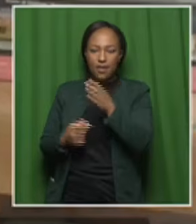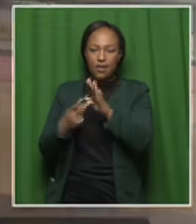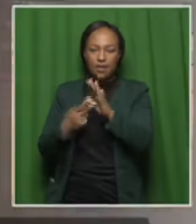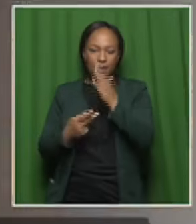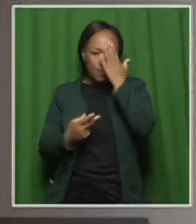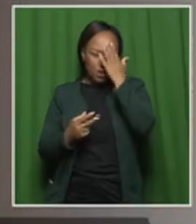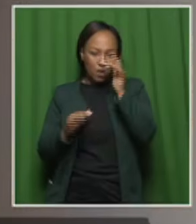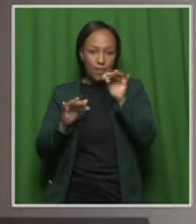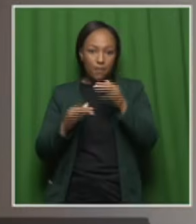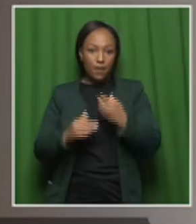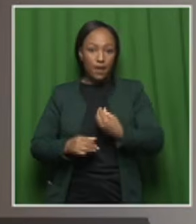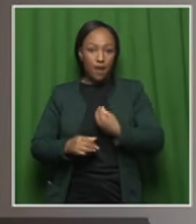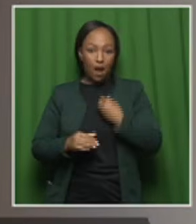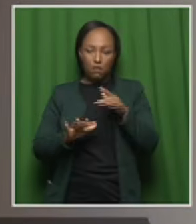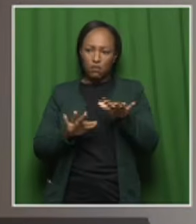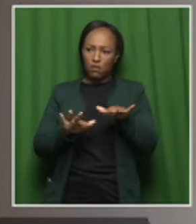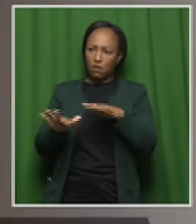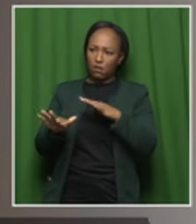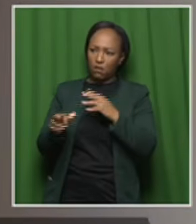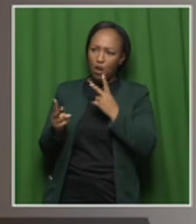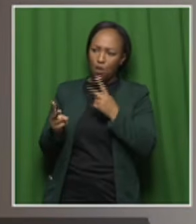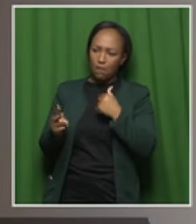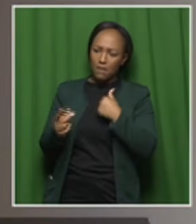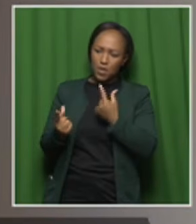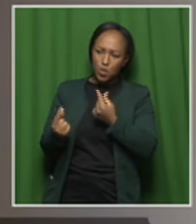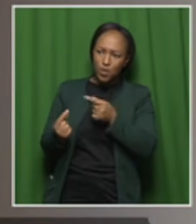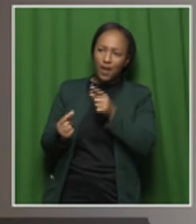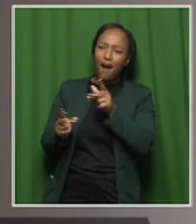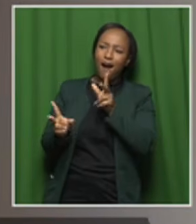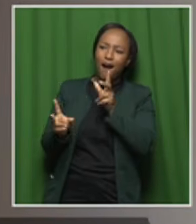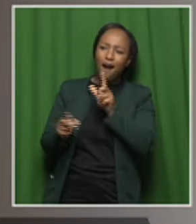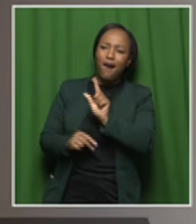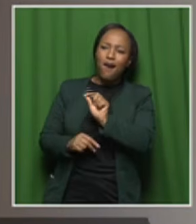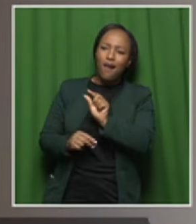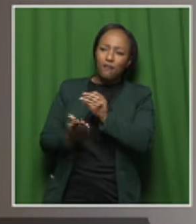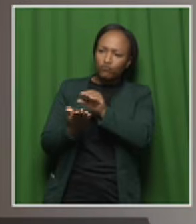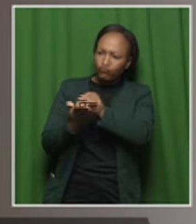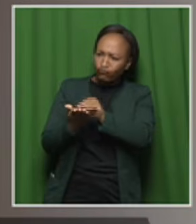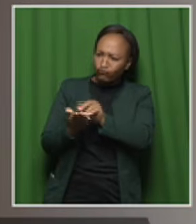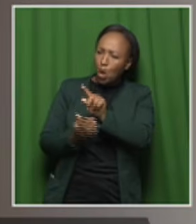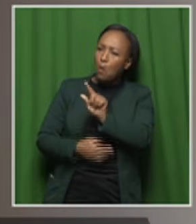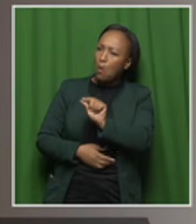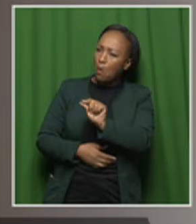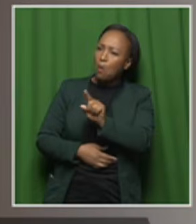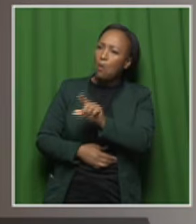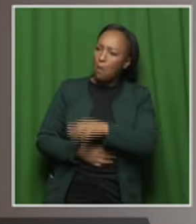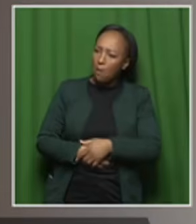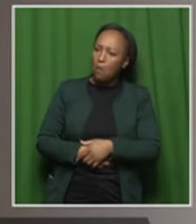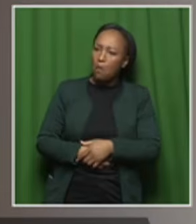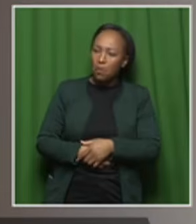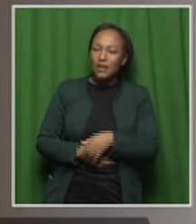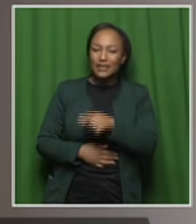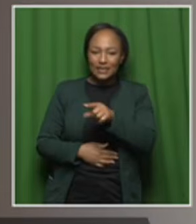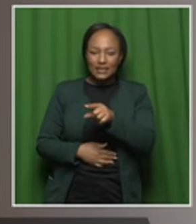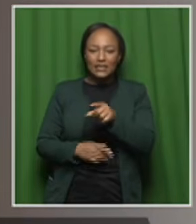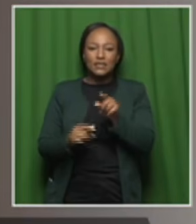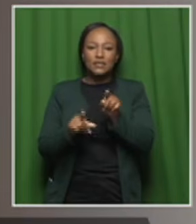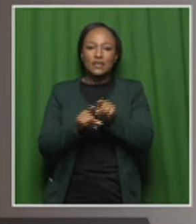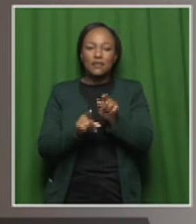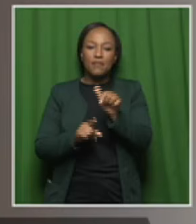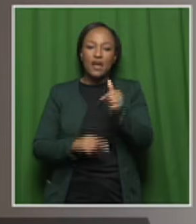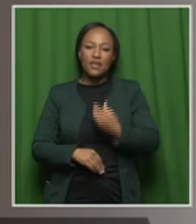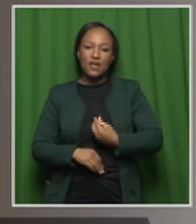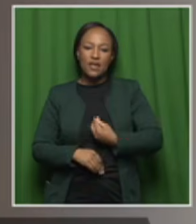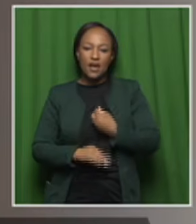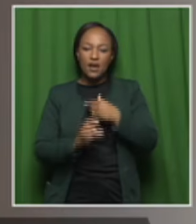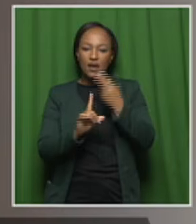that are looking at what I'm doing and are taking notes. And so other younger artists, like I've